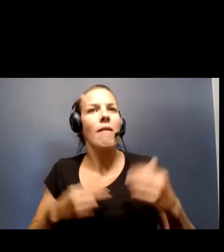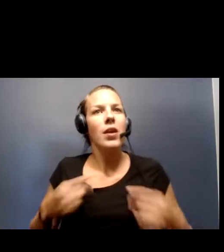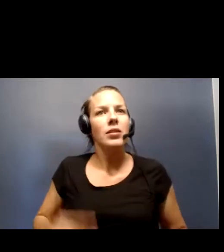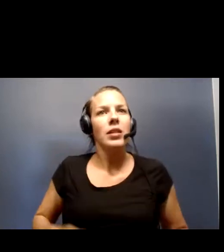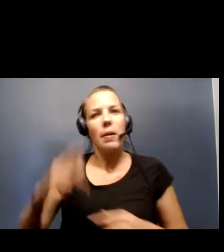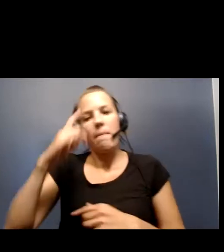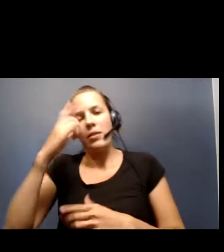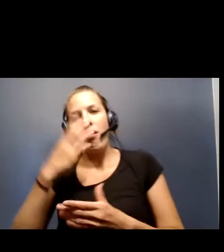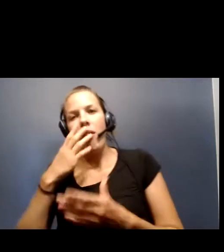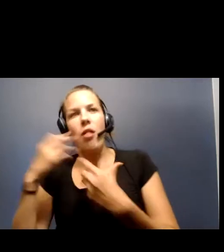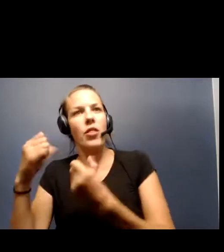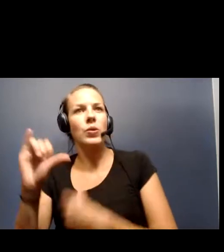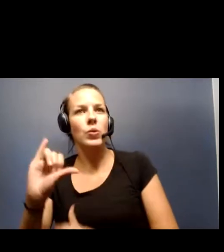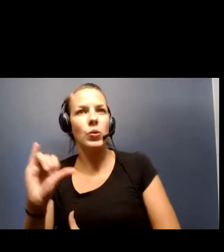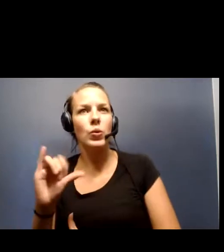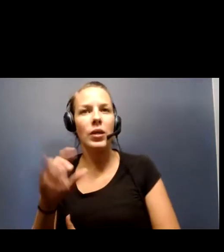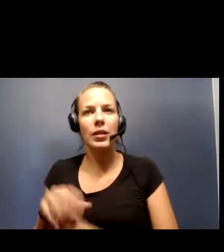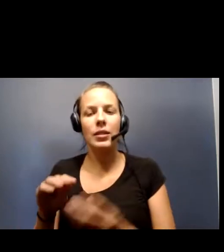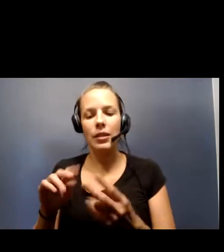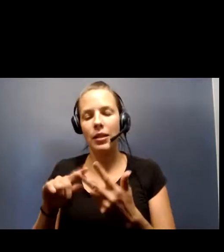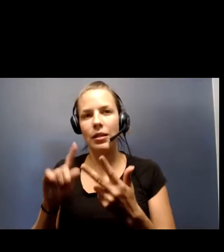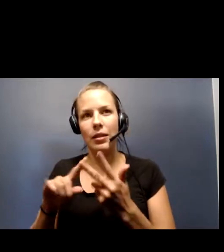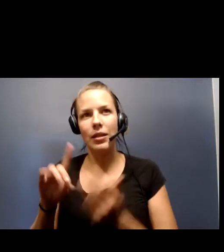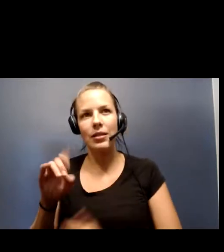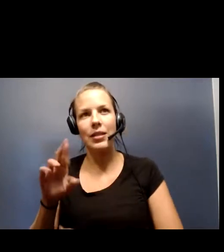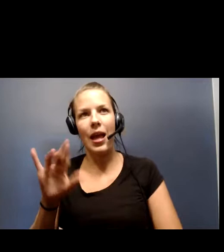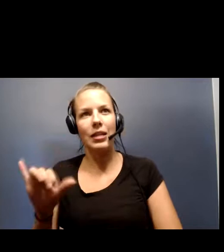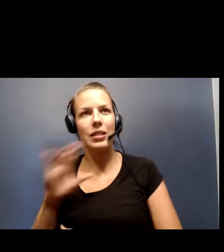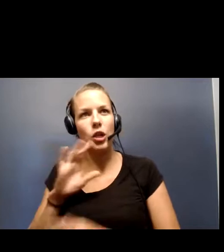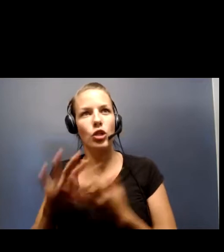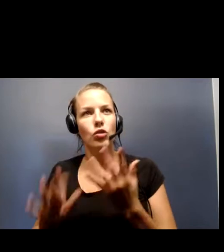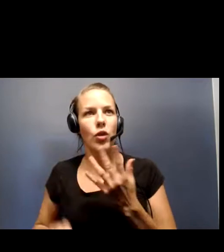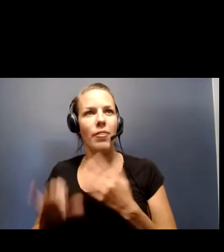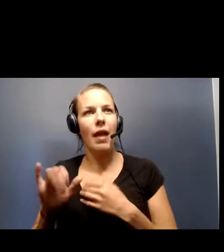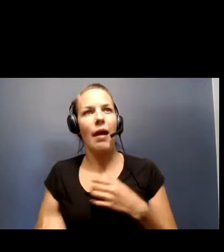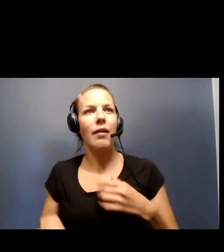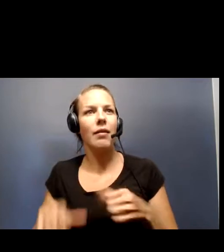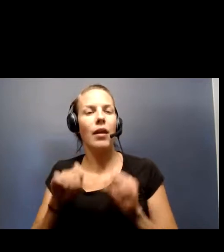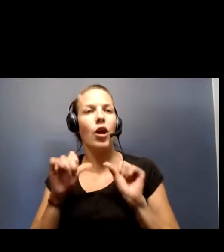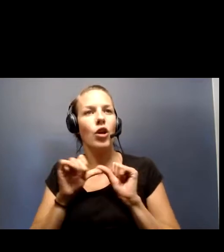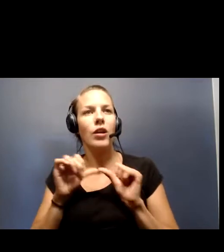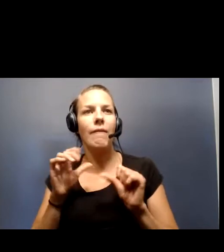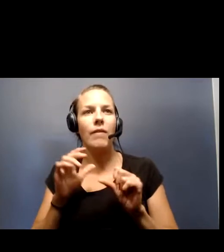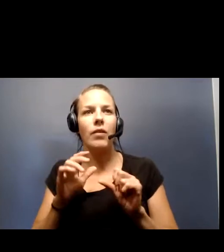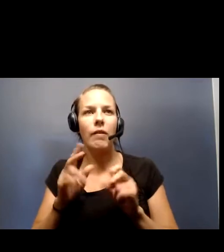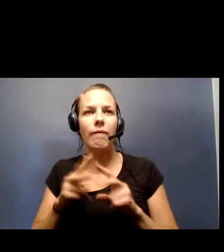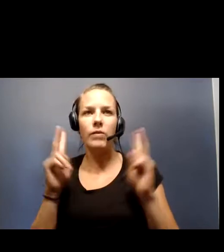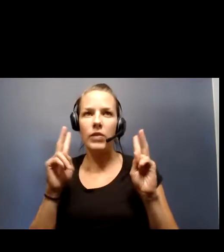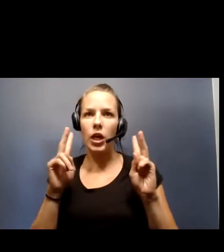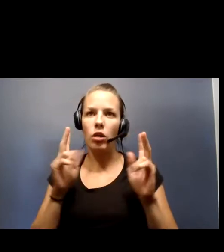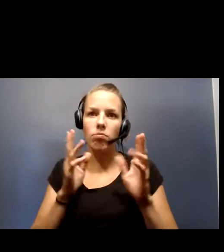mental well-being. And number 3 are dietary choices. And this is an area that can actually make a very dramatic